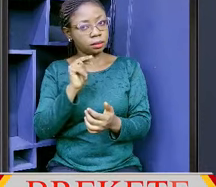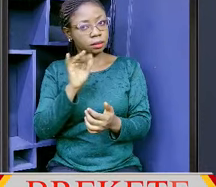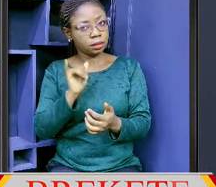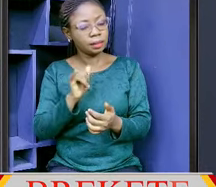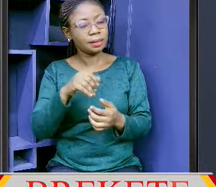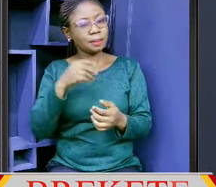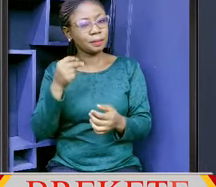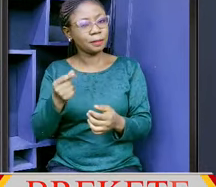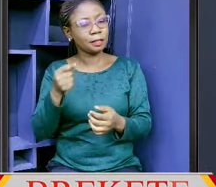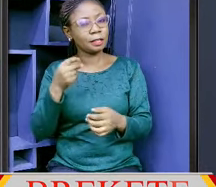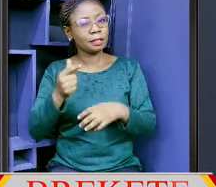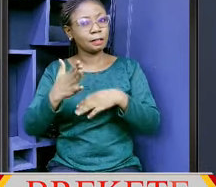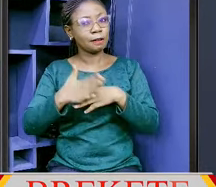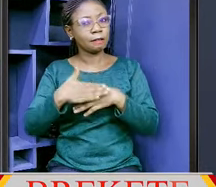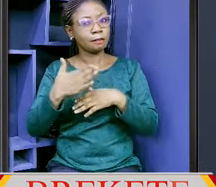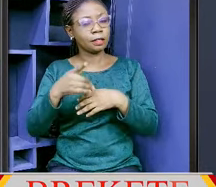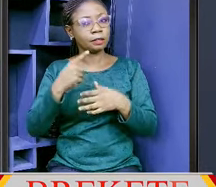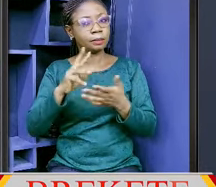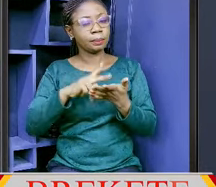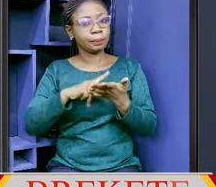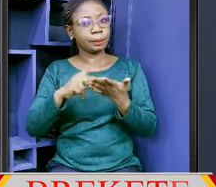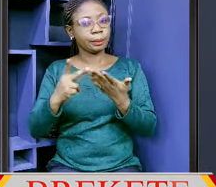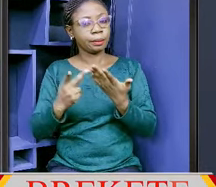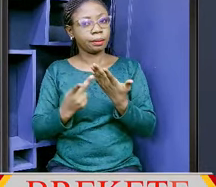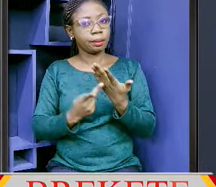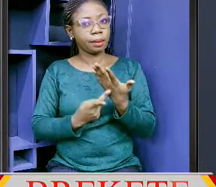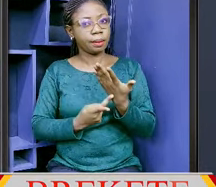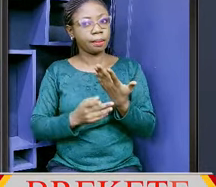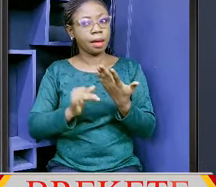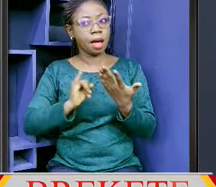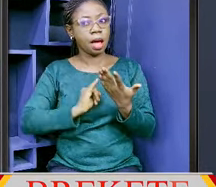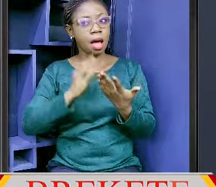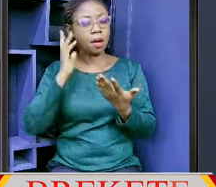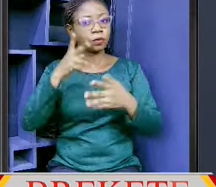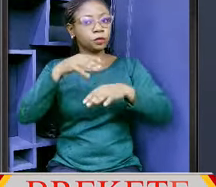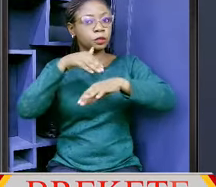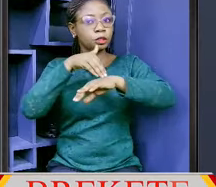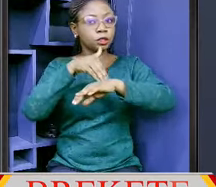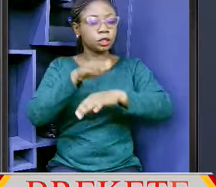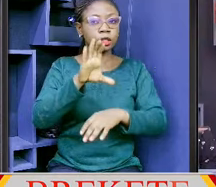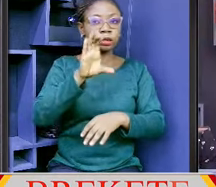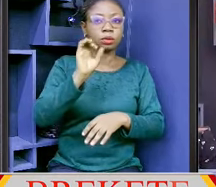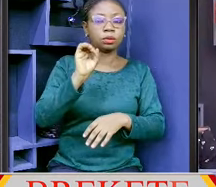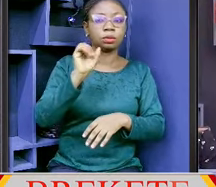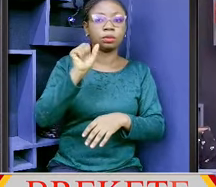Immediately after the program. Yes, sir. At the same Coach Amienu